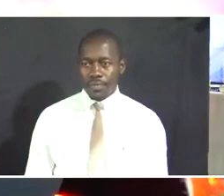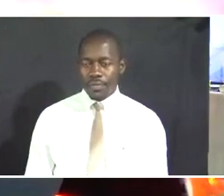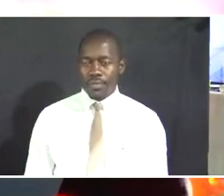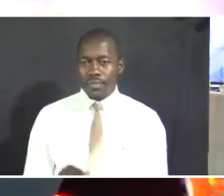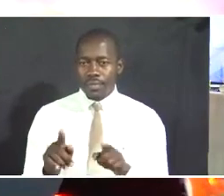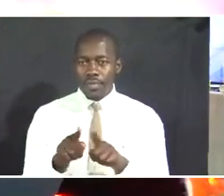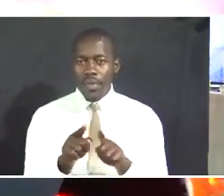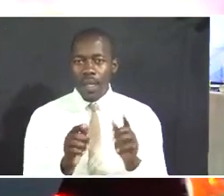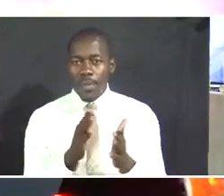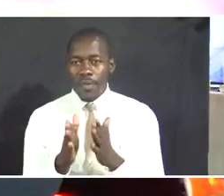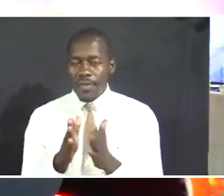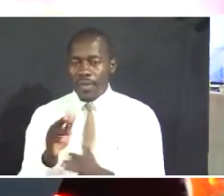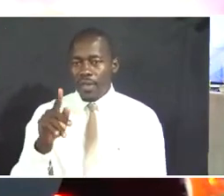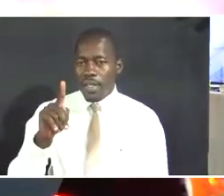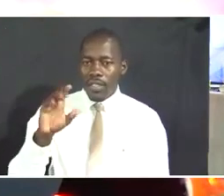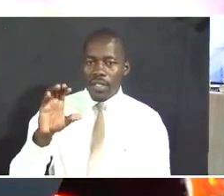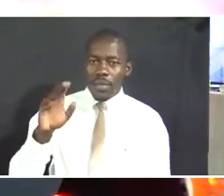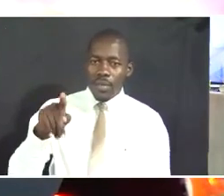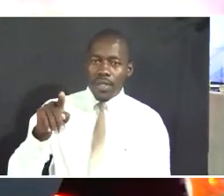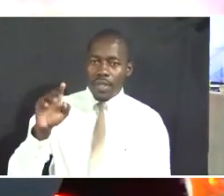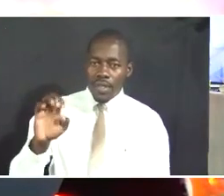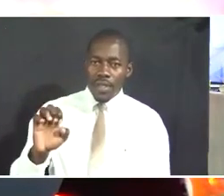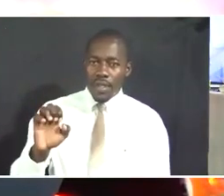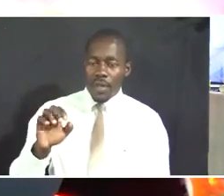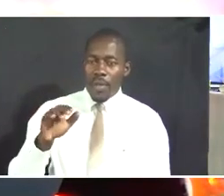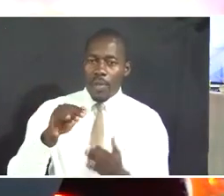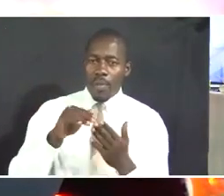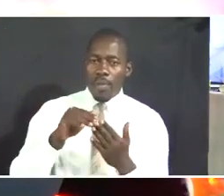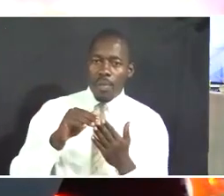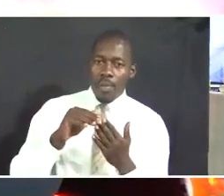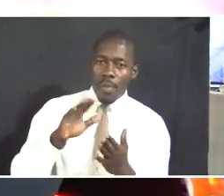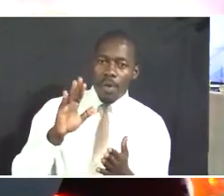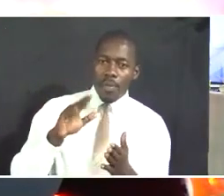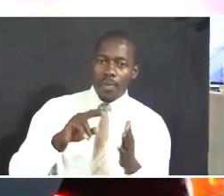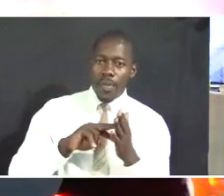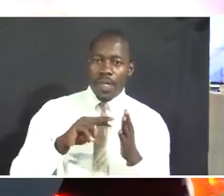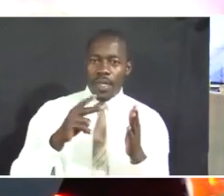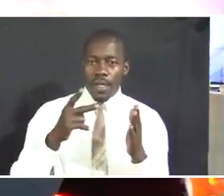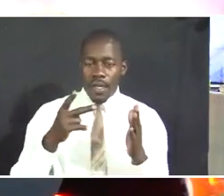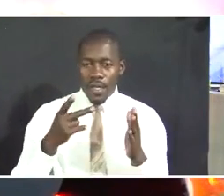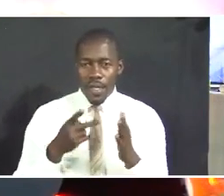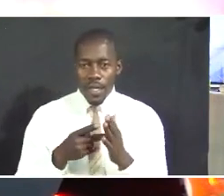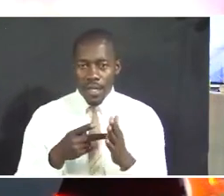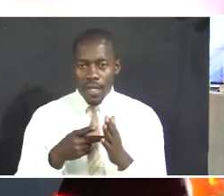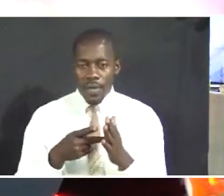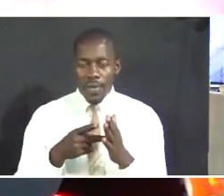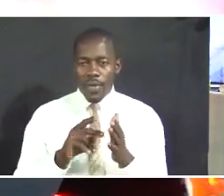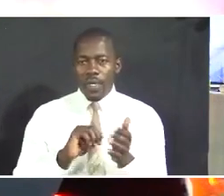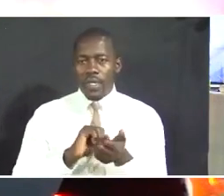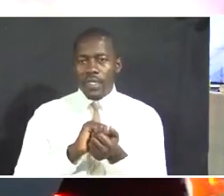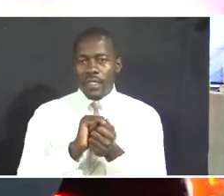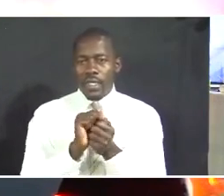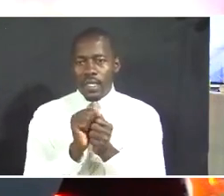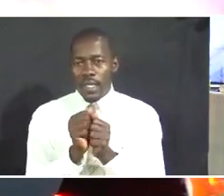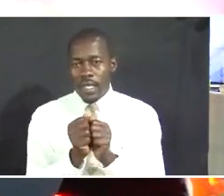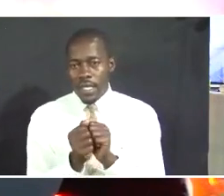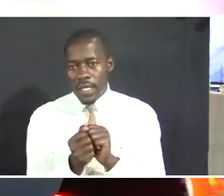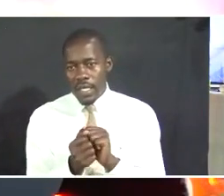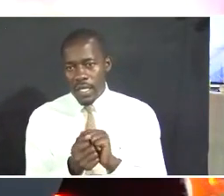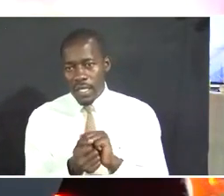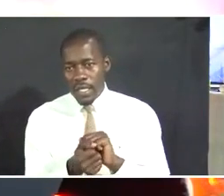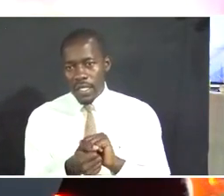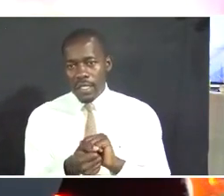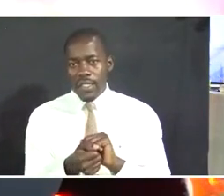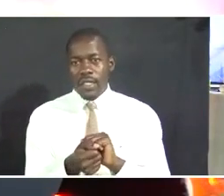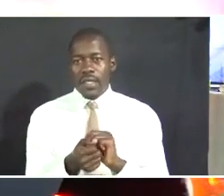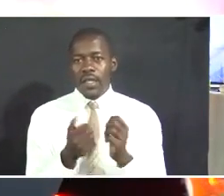for KCP and other examinations. Most likely, they are going to compromise our standards and our principles. Who handle your